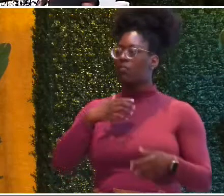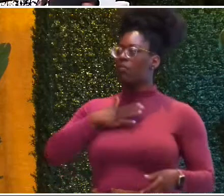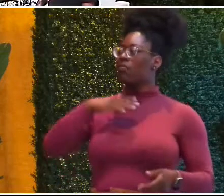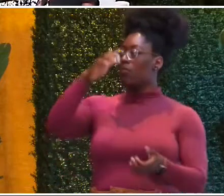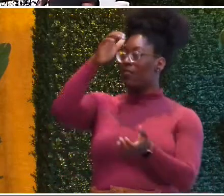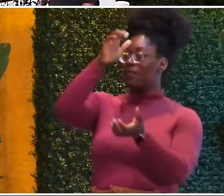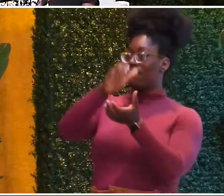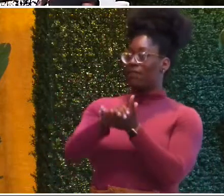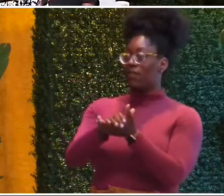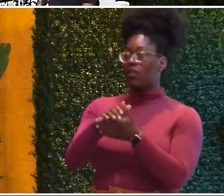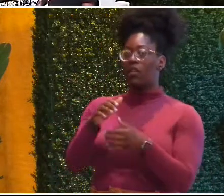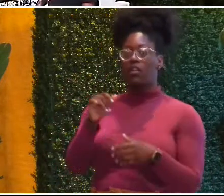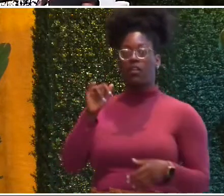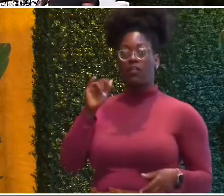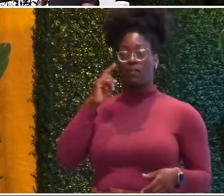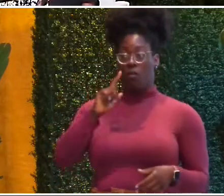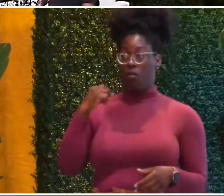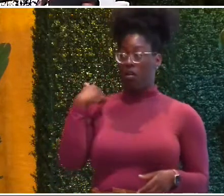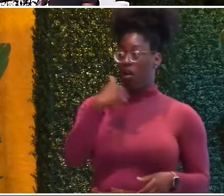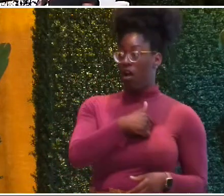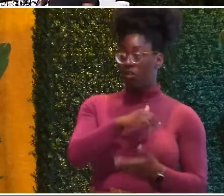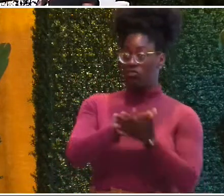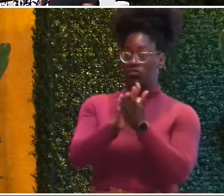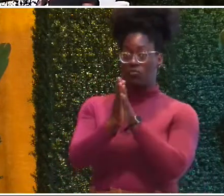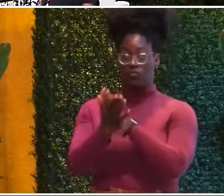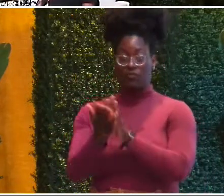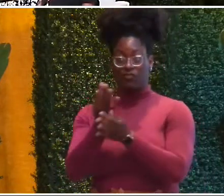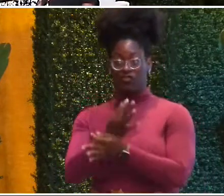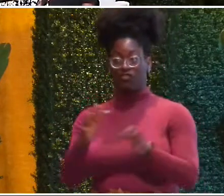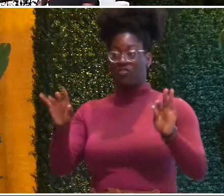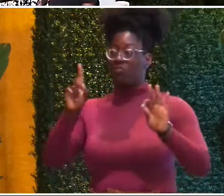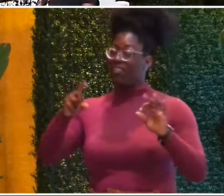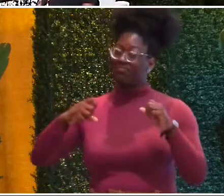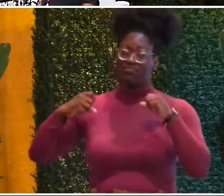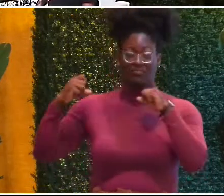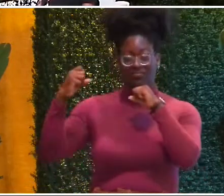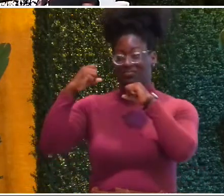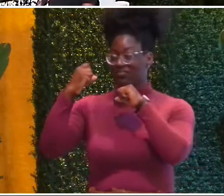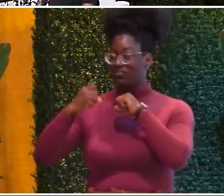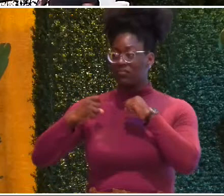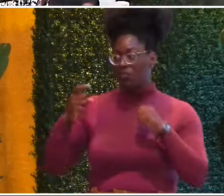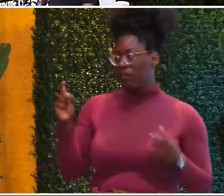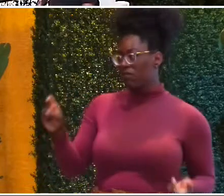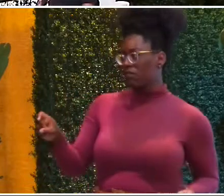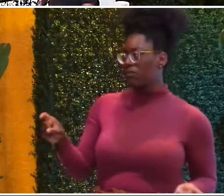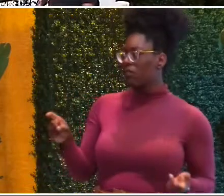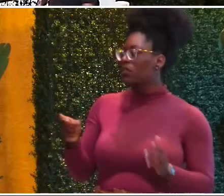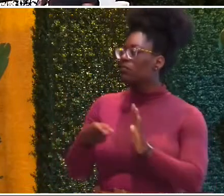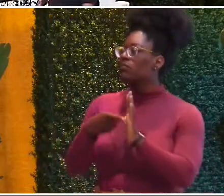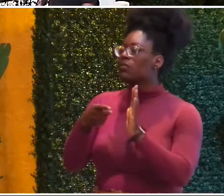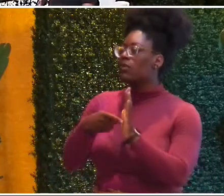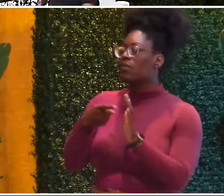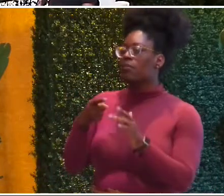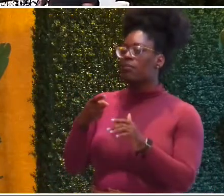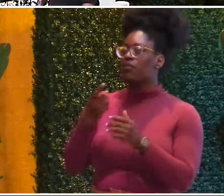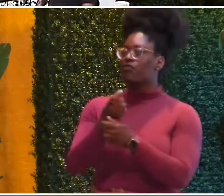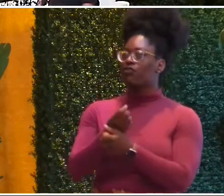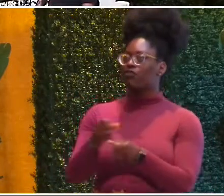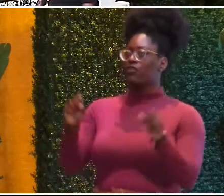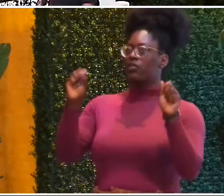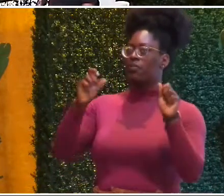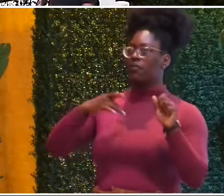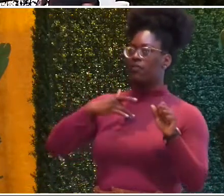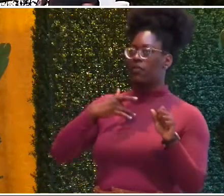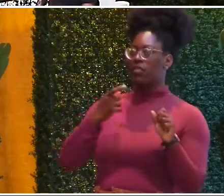get free is to knuckle up and fight. And sometimes freedom can feel very scary for people who have been